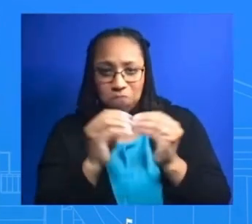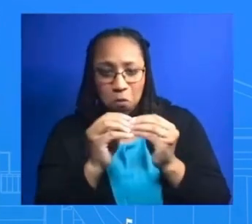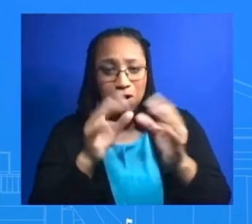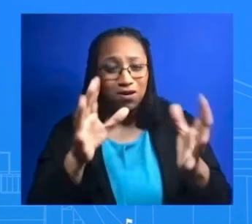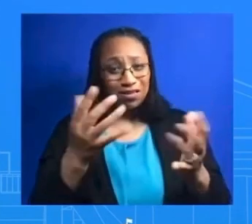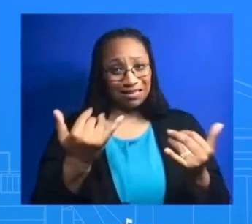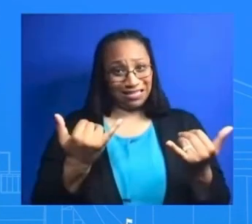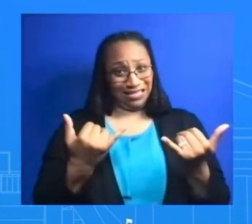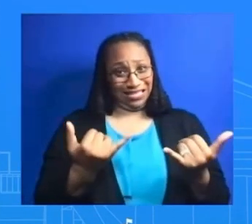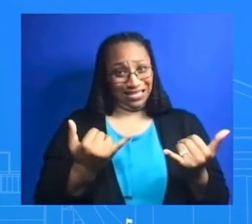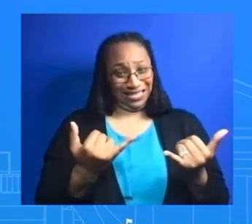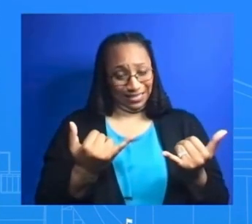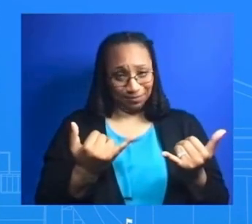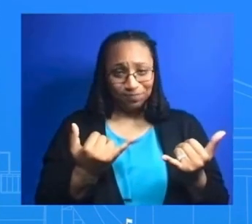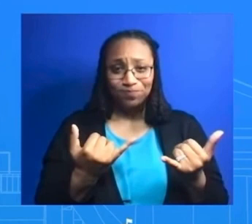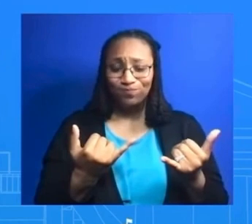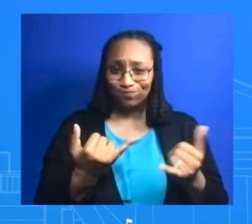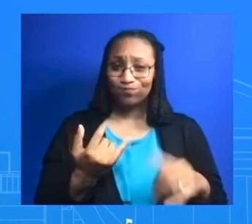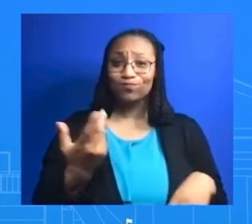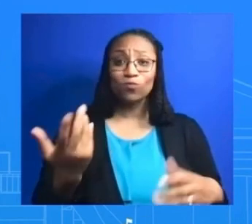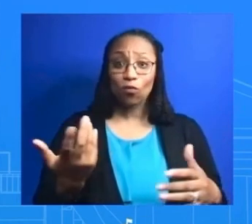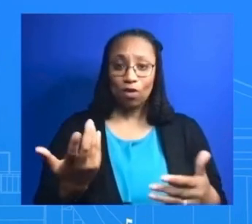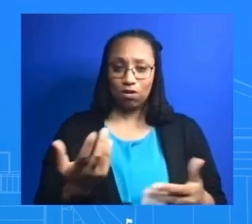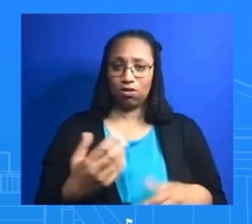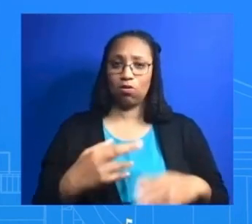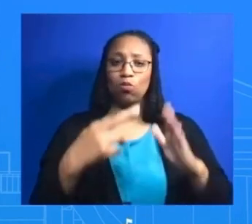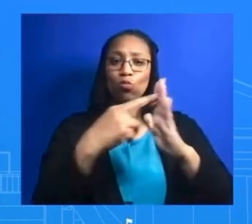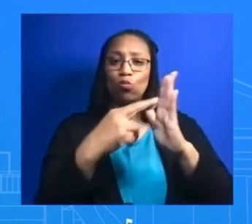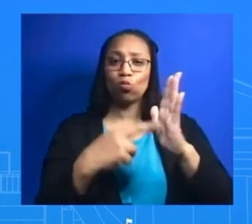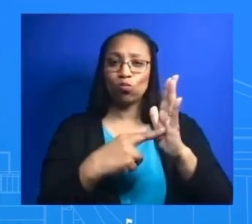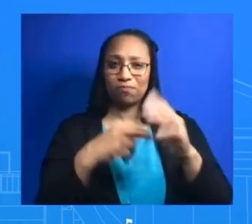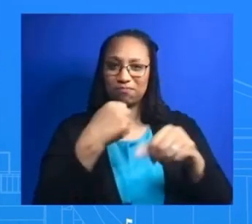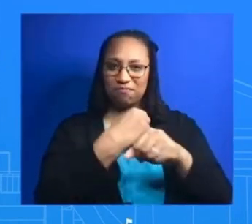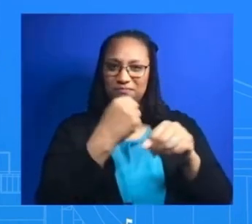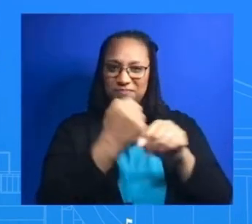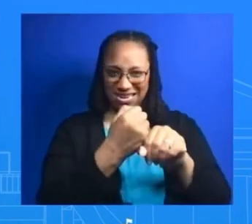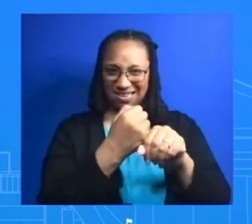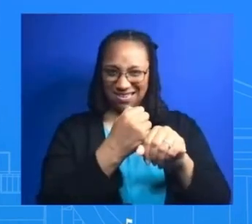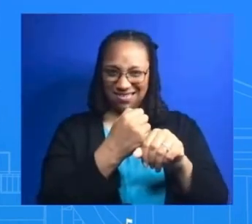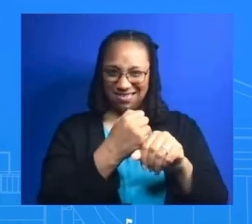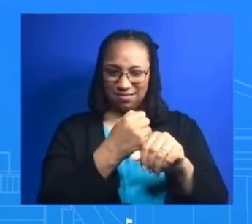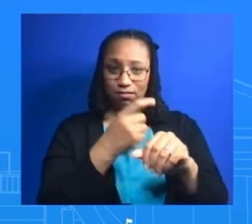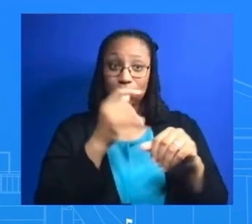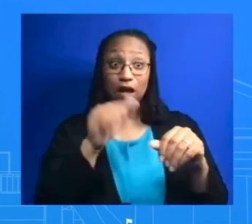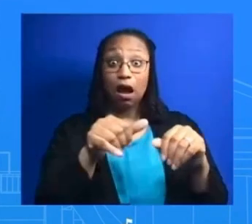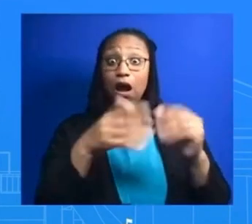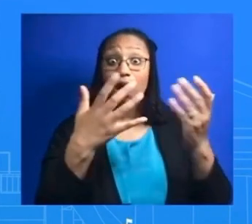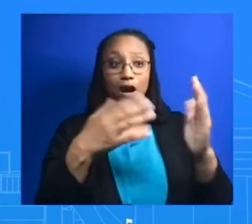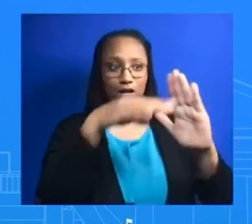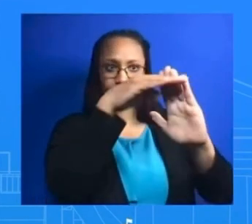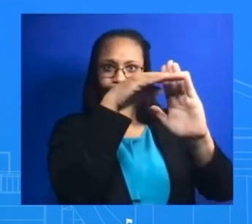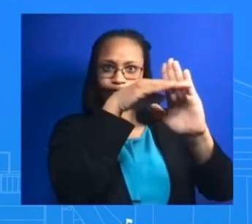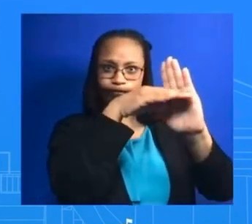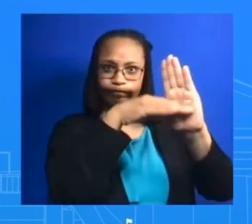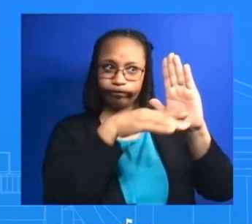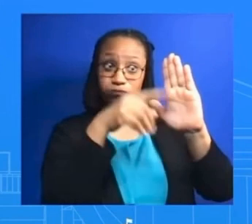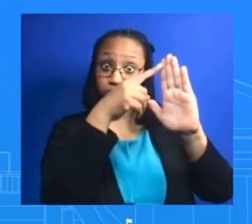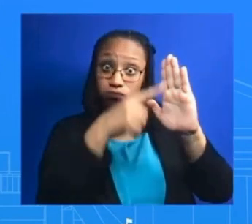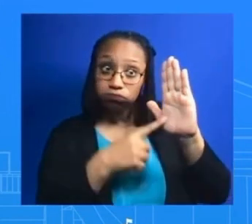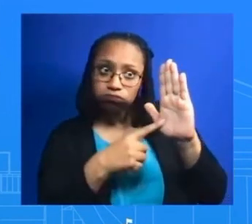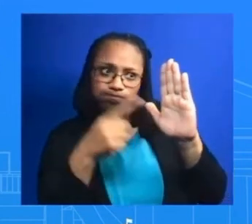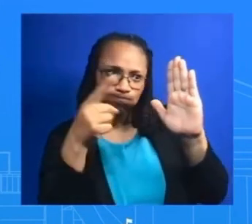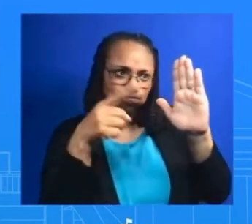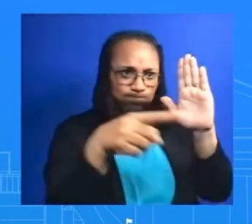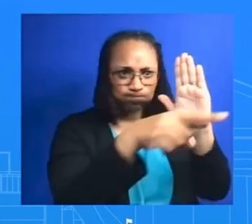to craft the exact proposal under this new legal authority. You know, one thing, of course, that we will keep in mind is how this plan is going to be received